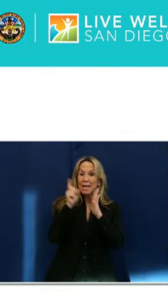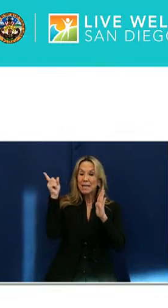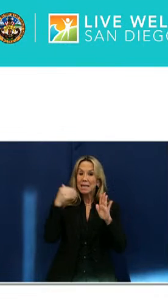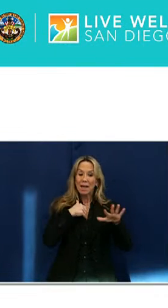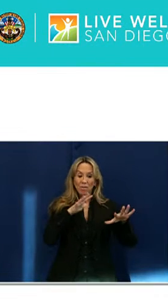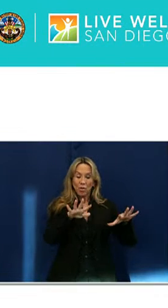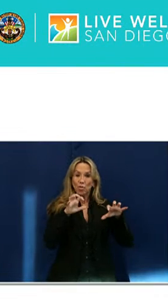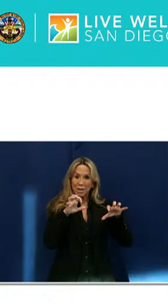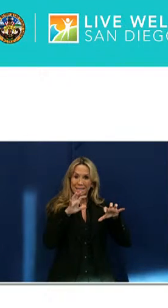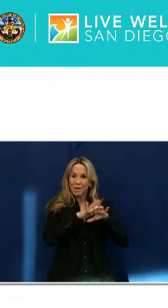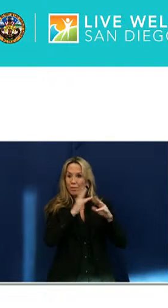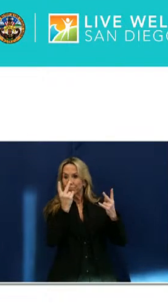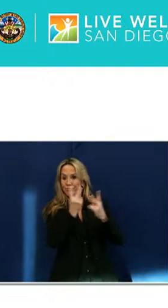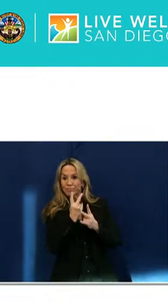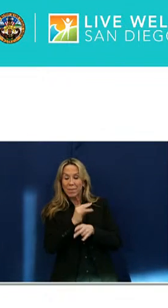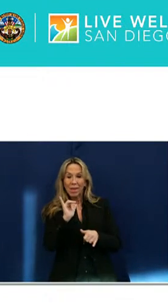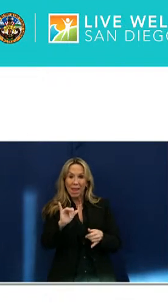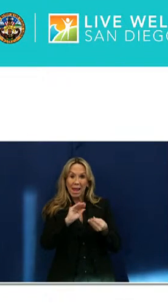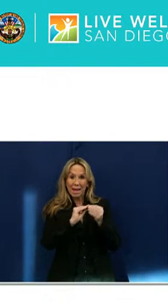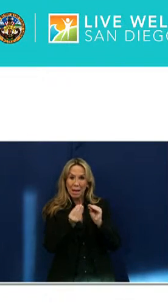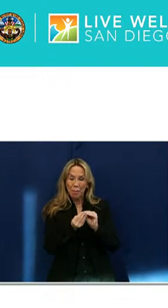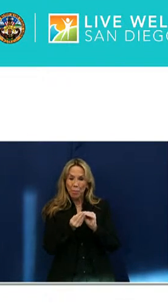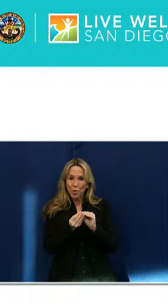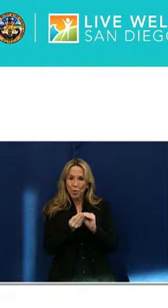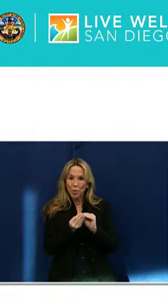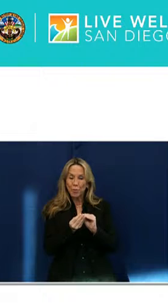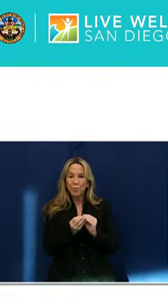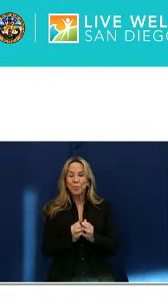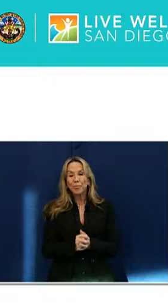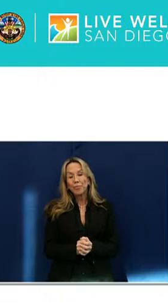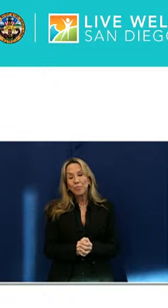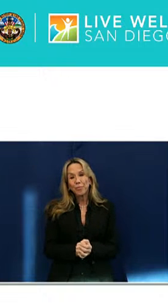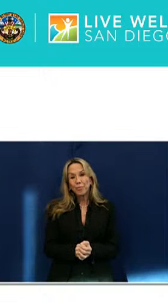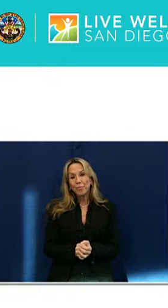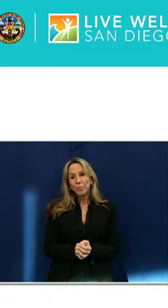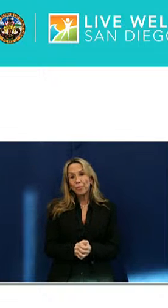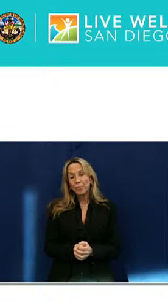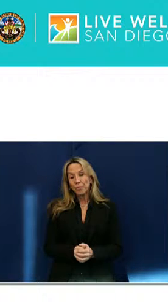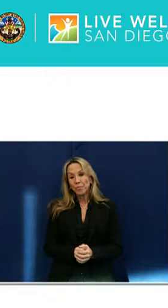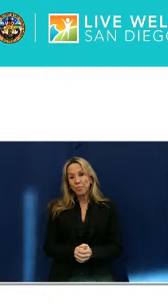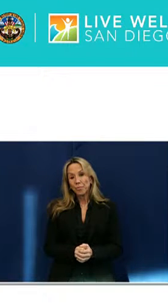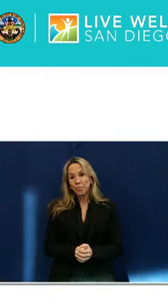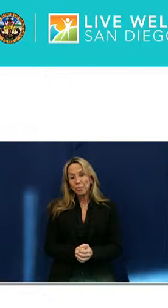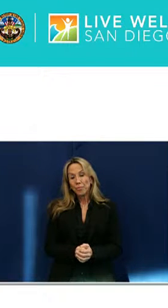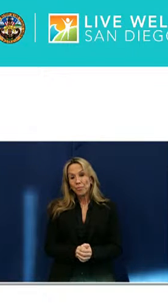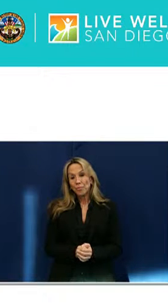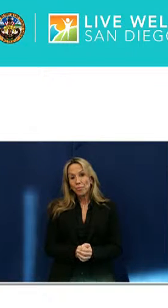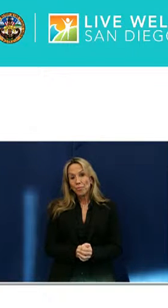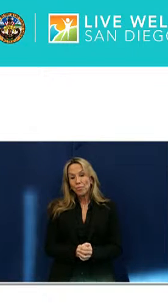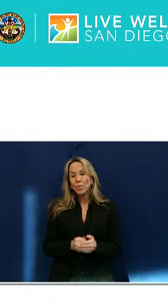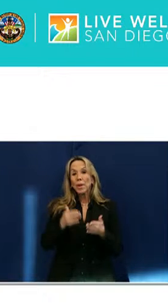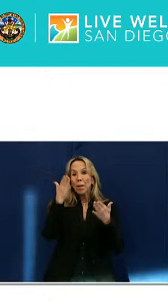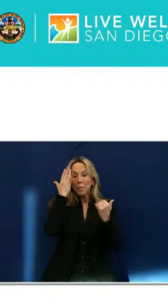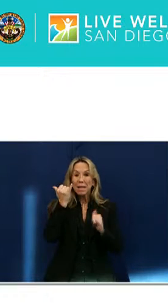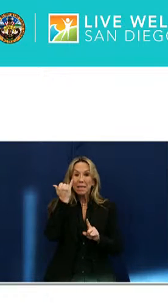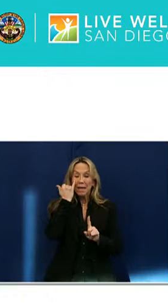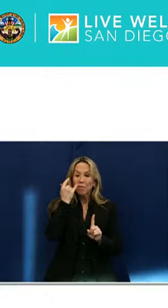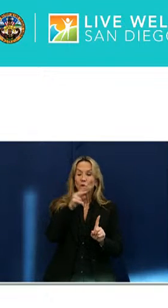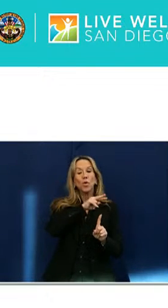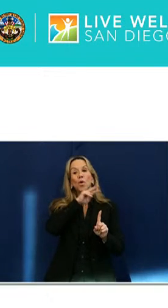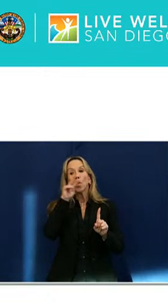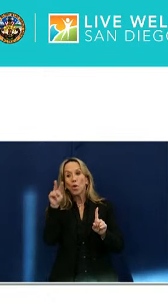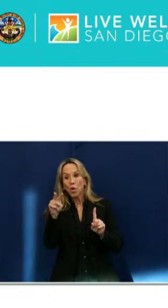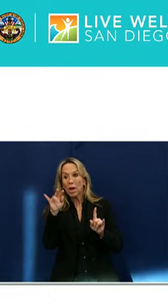freeze on calculating that number, because that helps you transcend to a lower or a